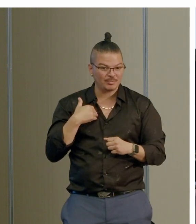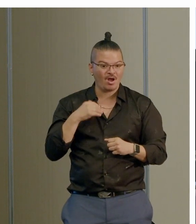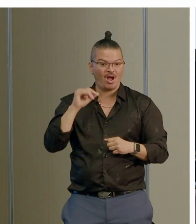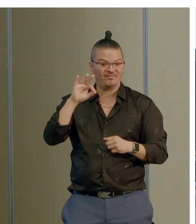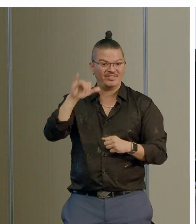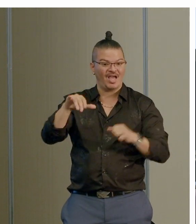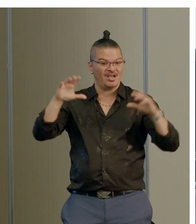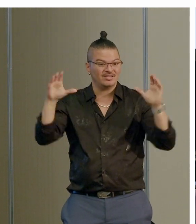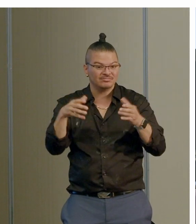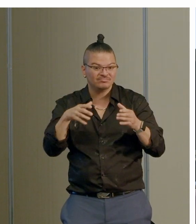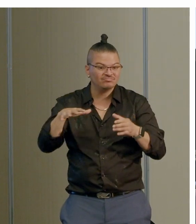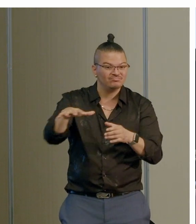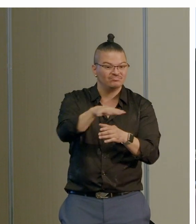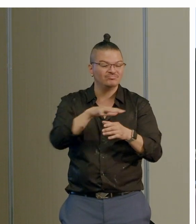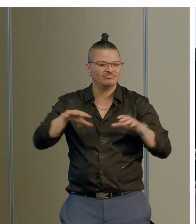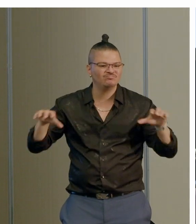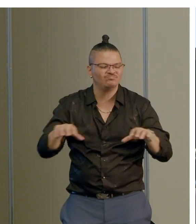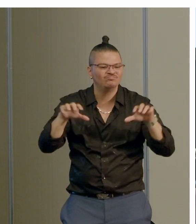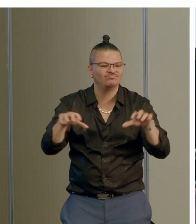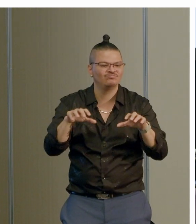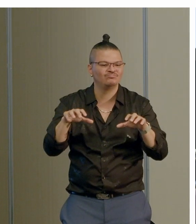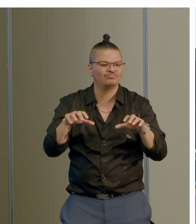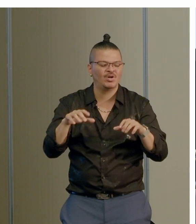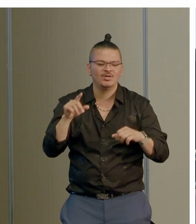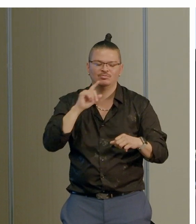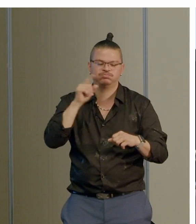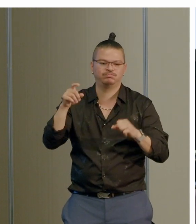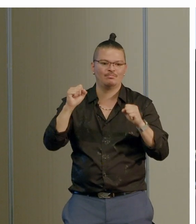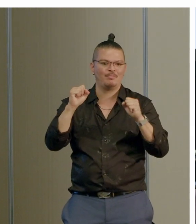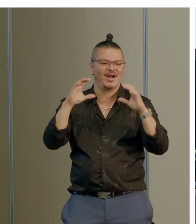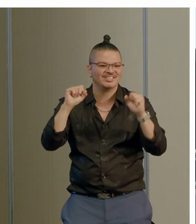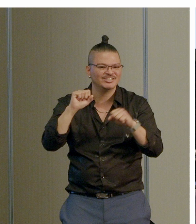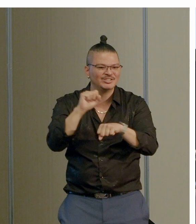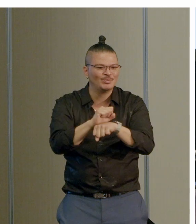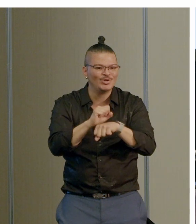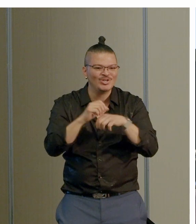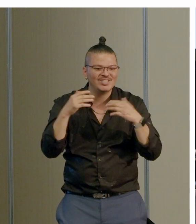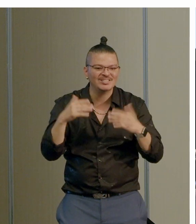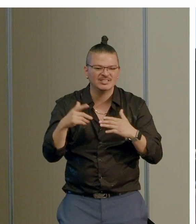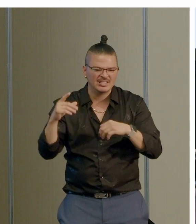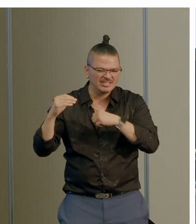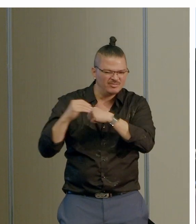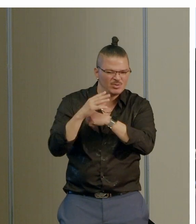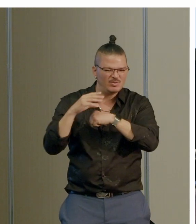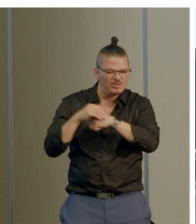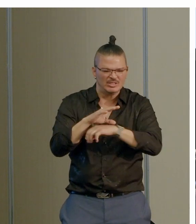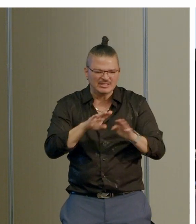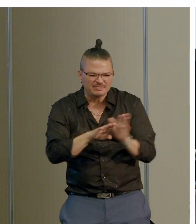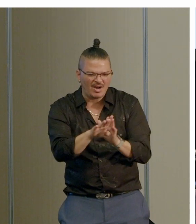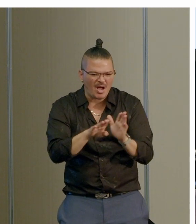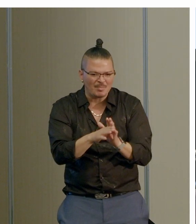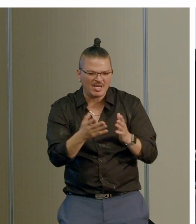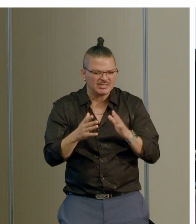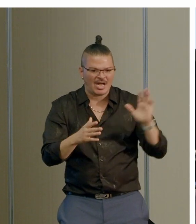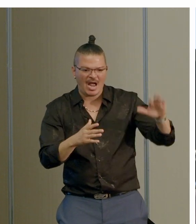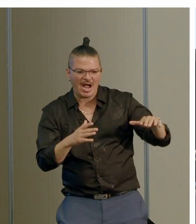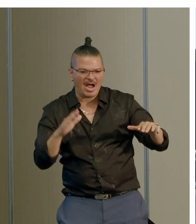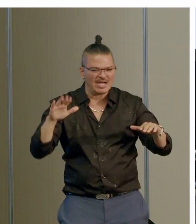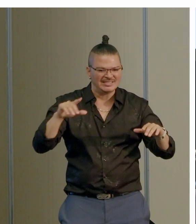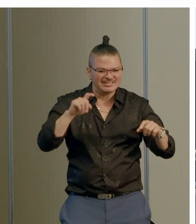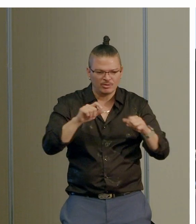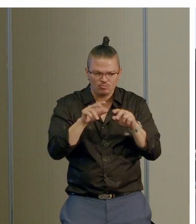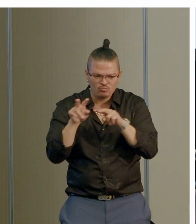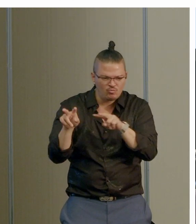done amazing work on developing the plan and trying to figure out, how are we going to track this? How are we going to measure our